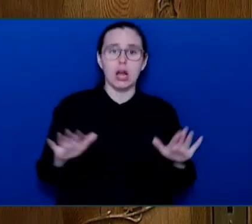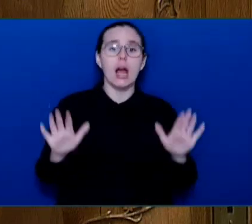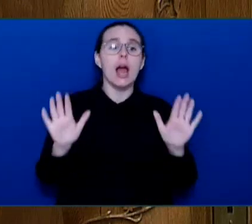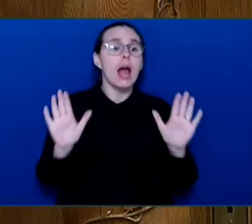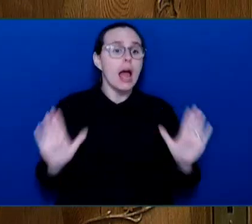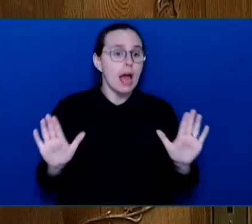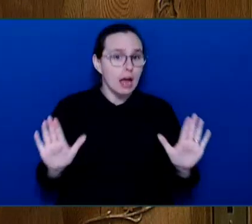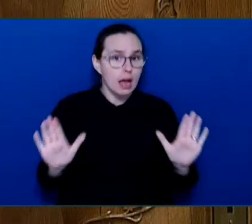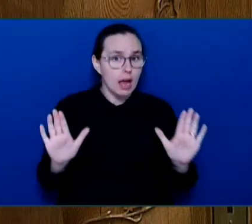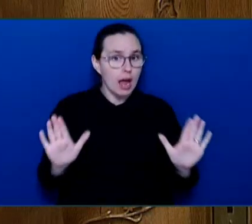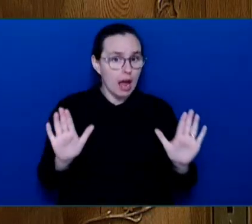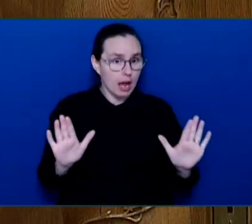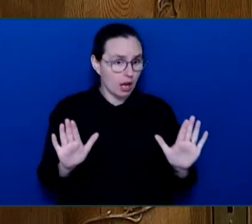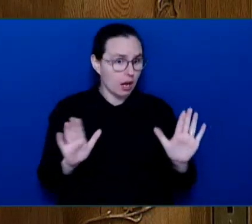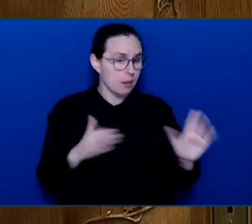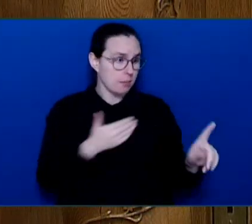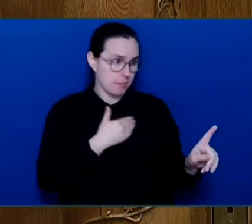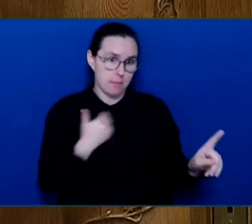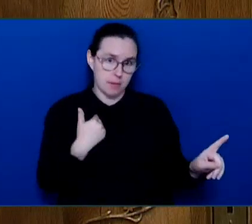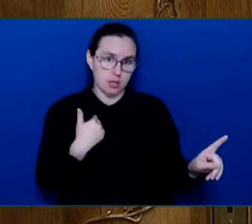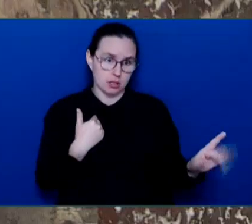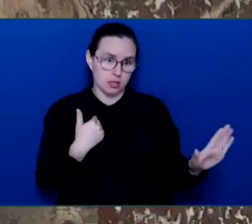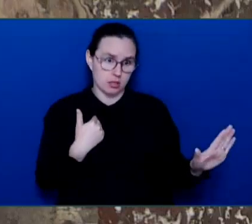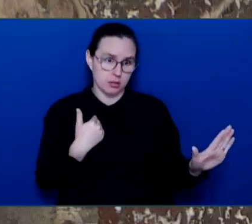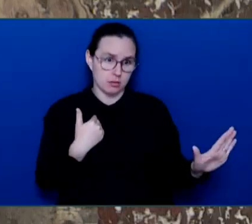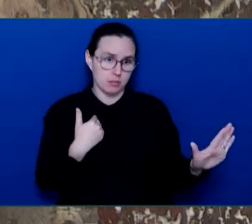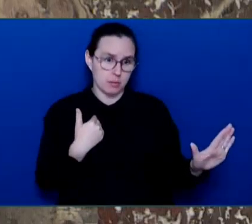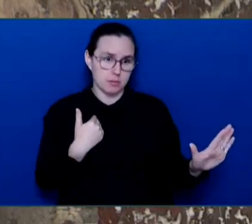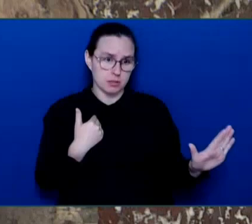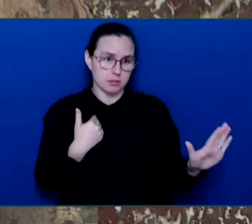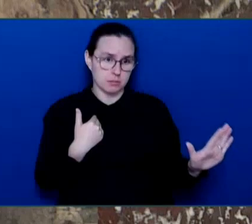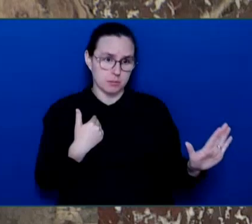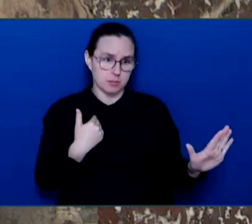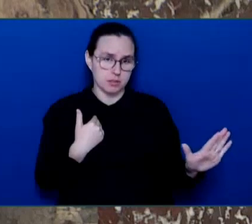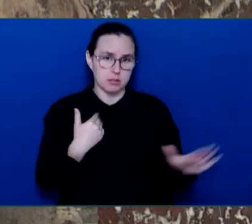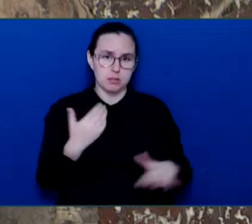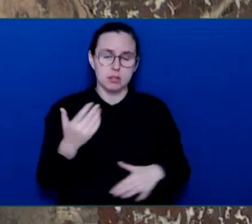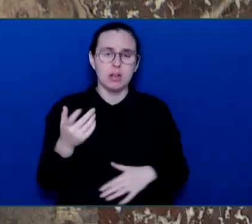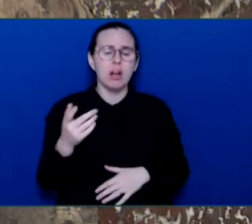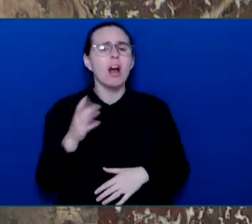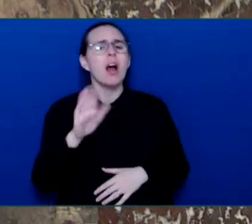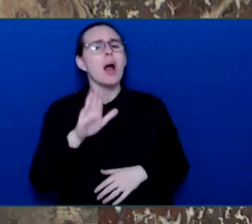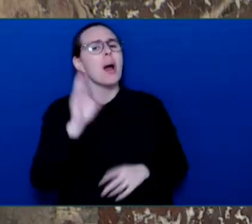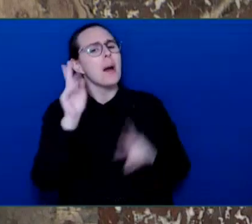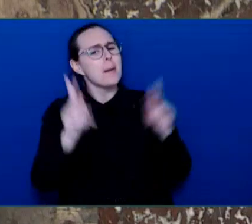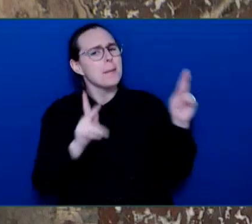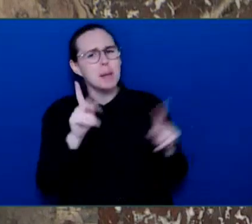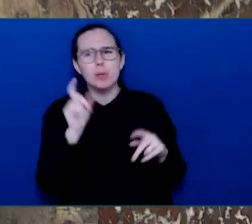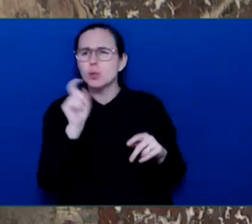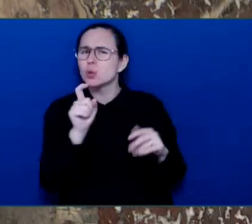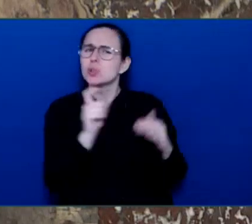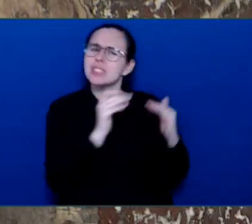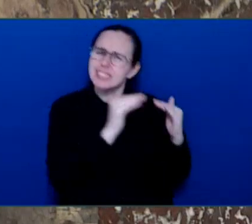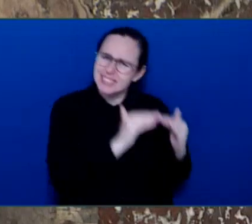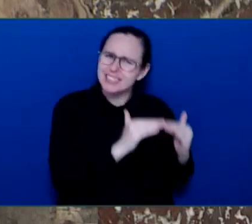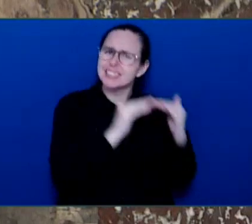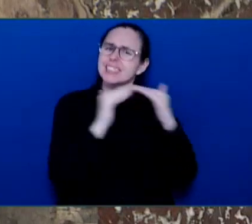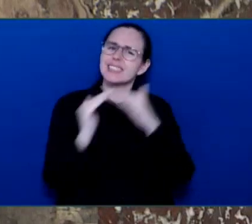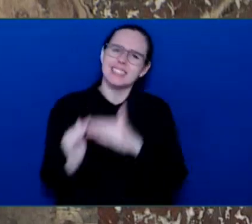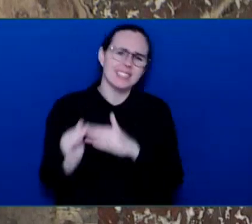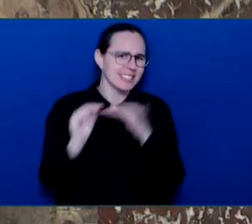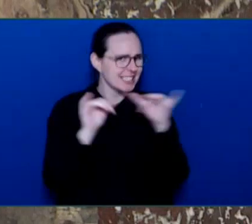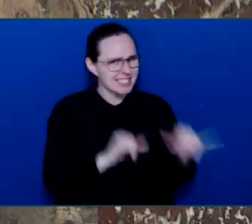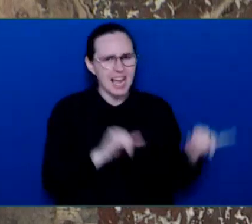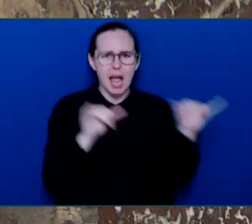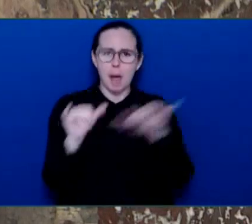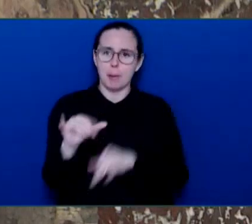Members. People in BC are entitled to the same benefits of the people in Atlantic Canada. I'd love for the other side to stand up for all those families that